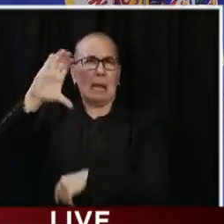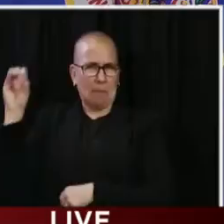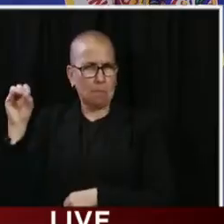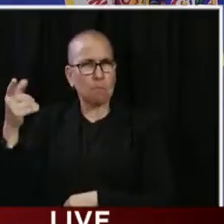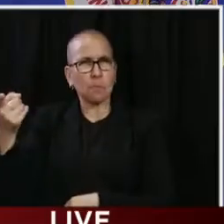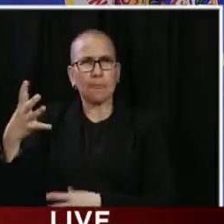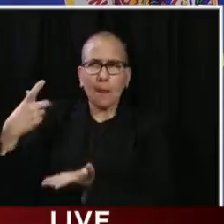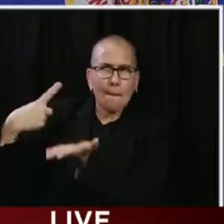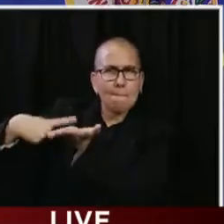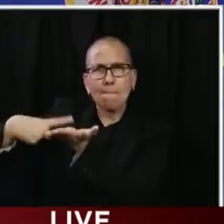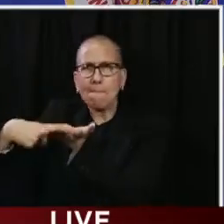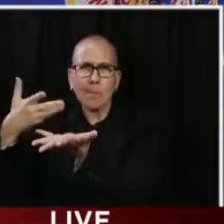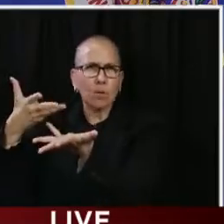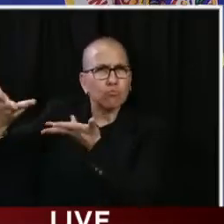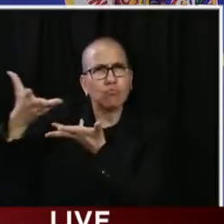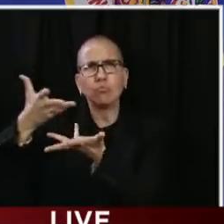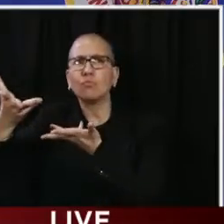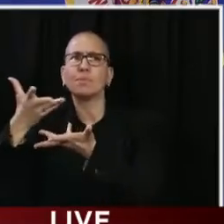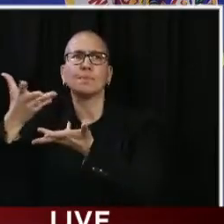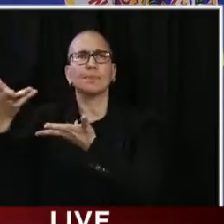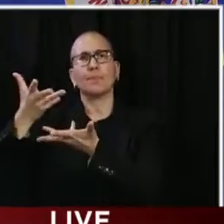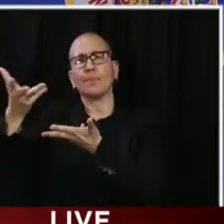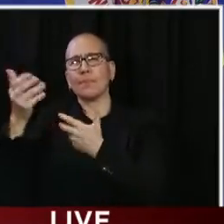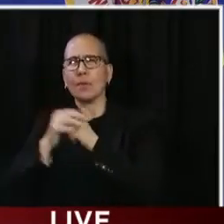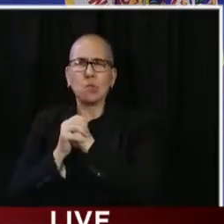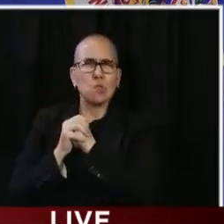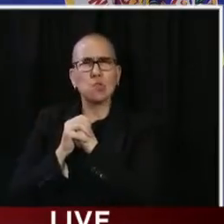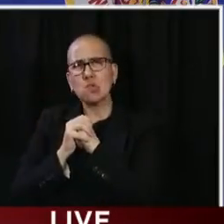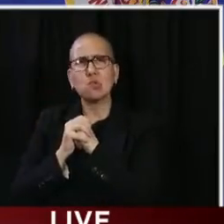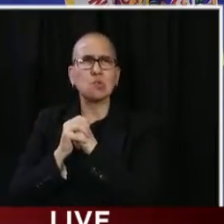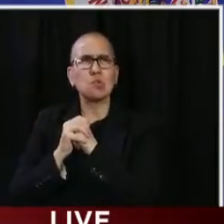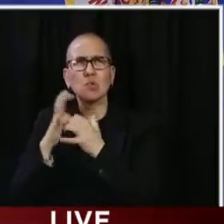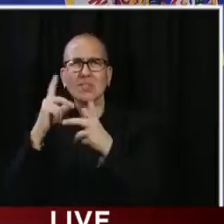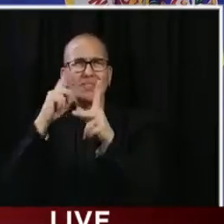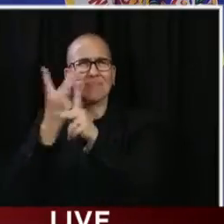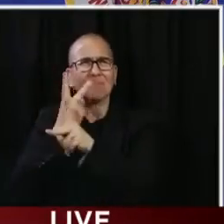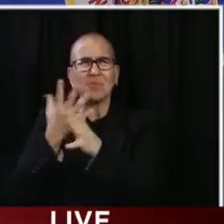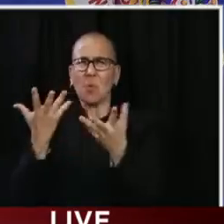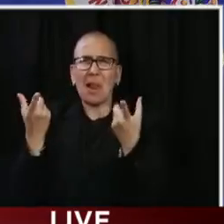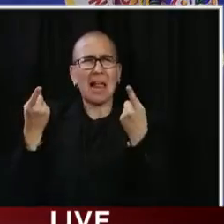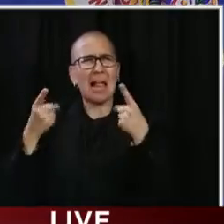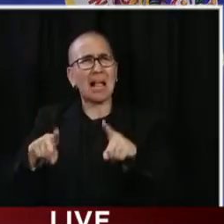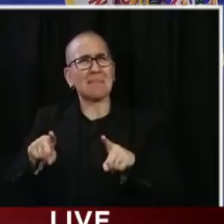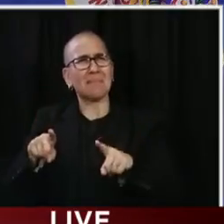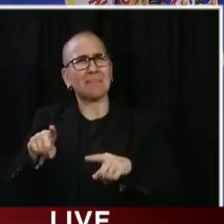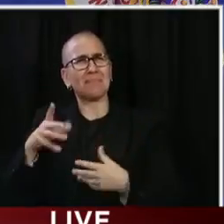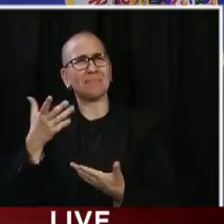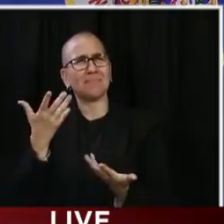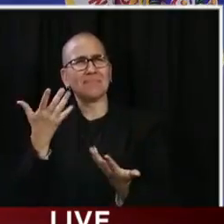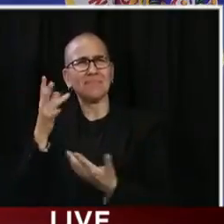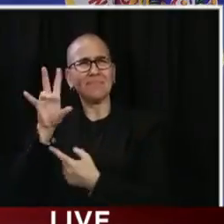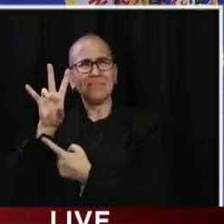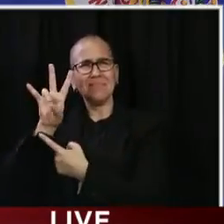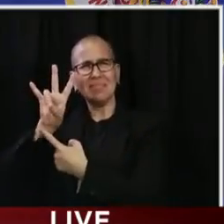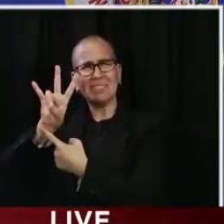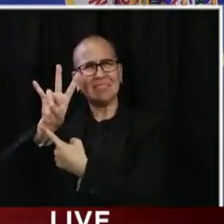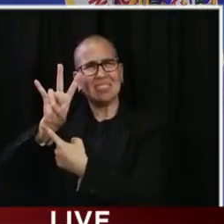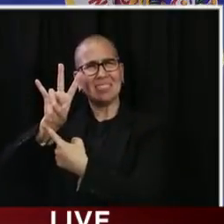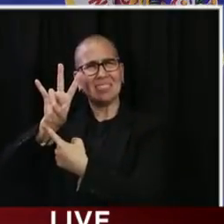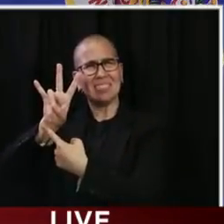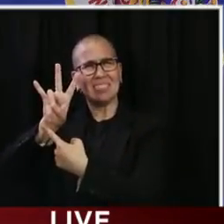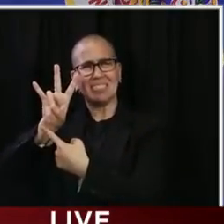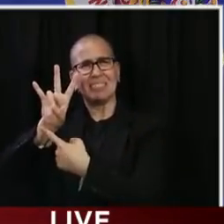Fisher and others, Roche. And trying to figure out what happened to our 7 Hologic Panthers, which are high throughput testing